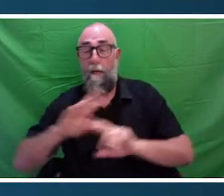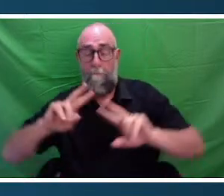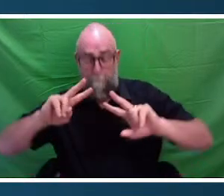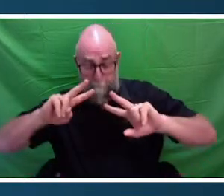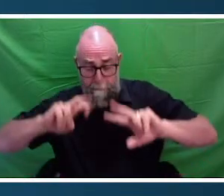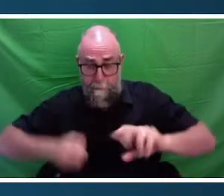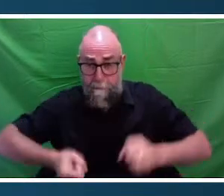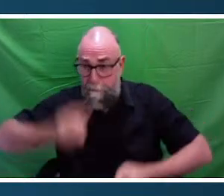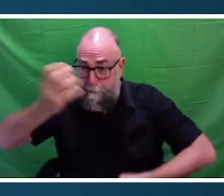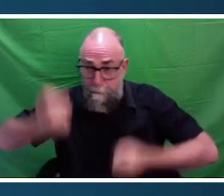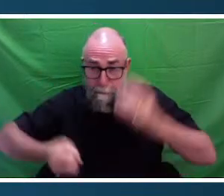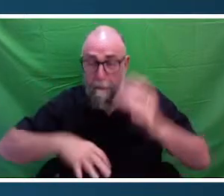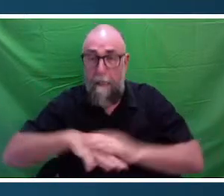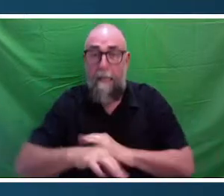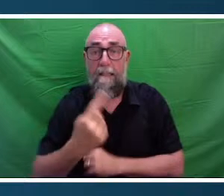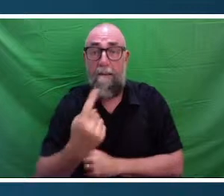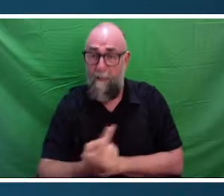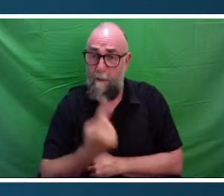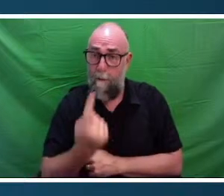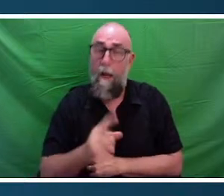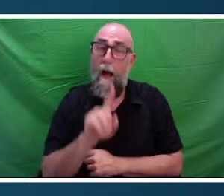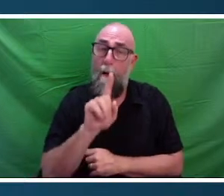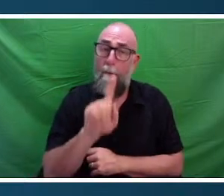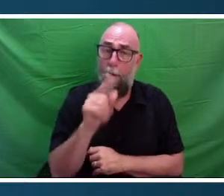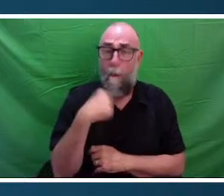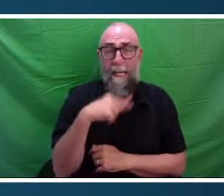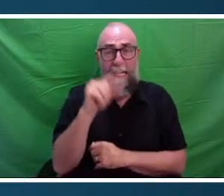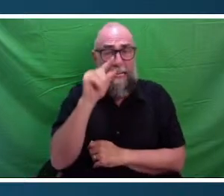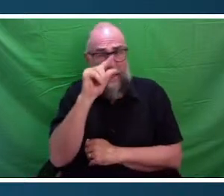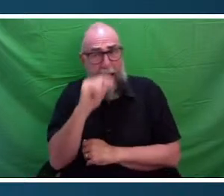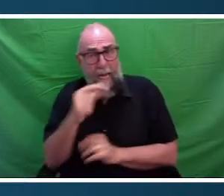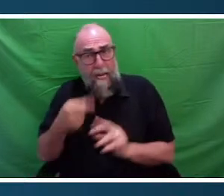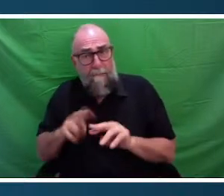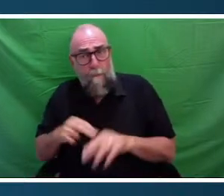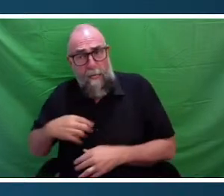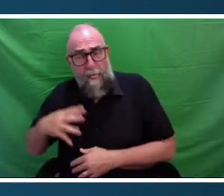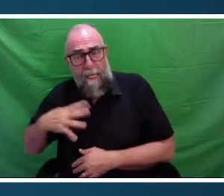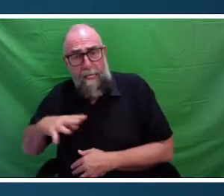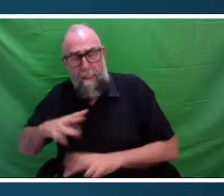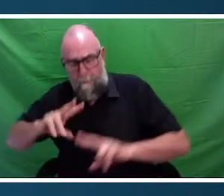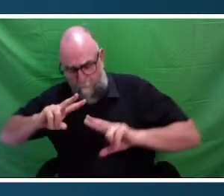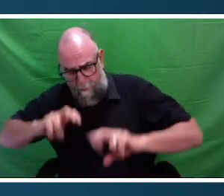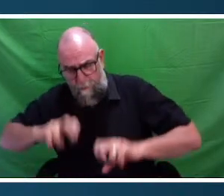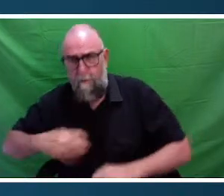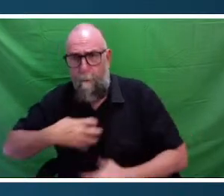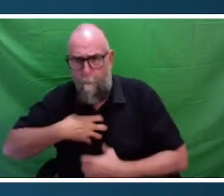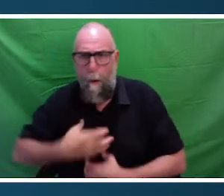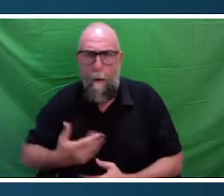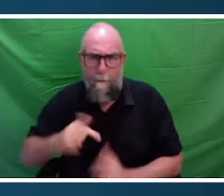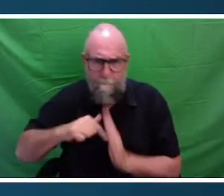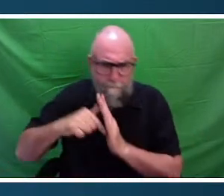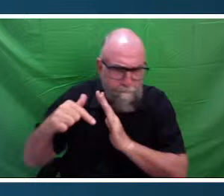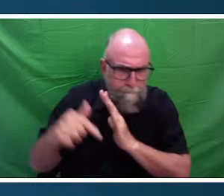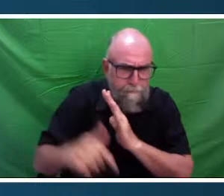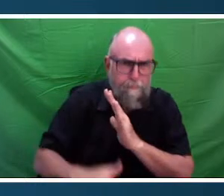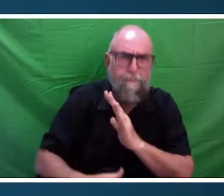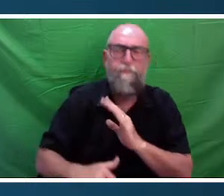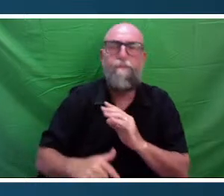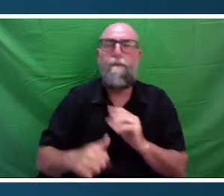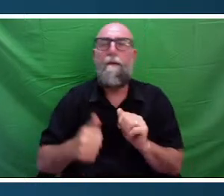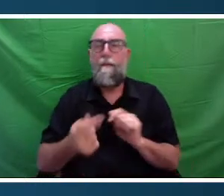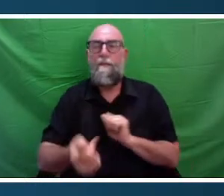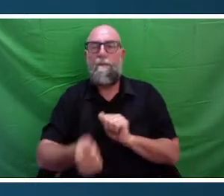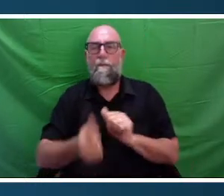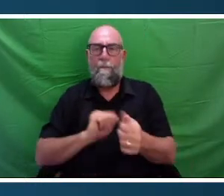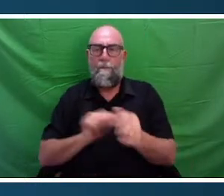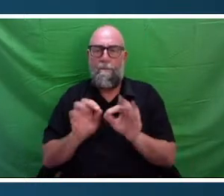does let you do that, which is what's nice about it. You can go down into subgroups and try and find individuals with where there's particular issues and problems. But I know from